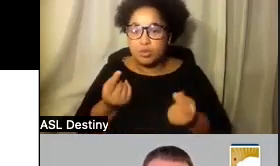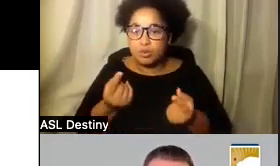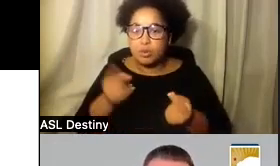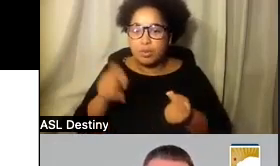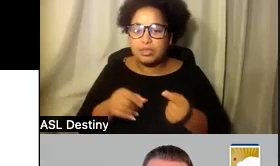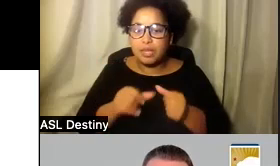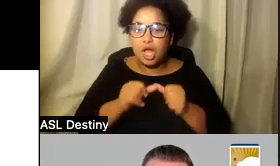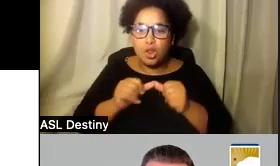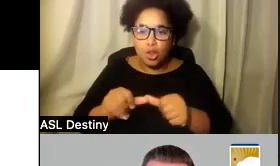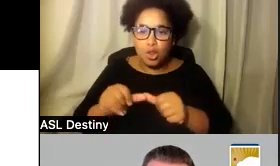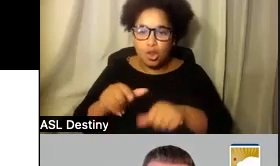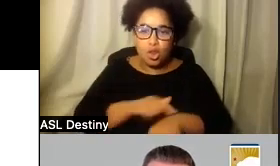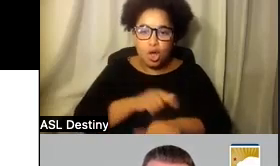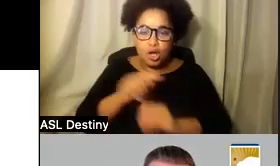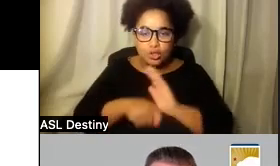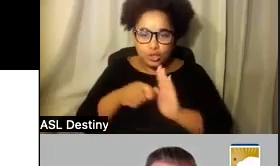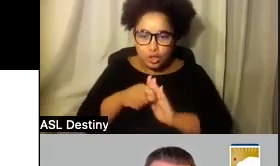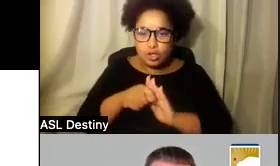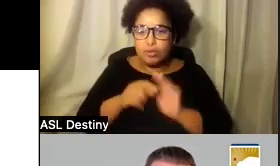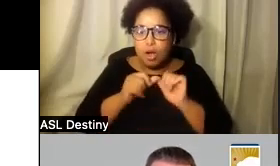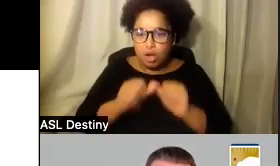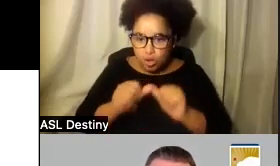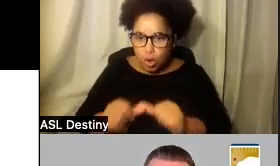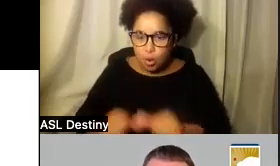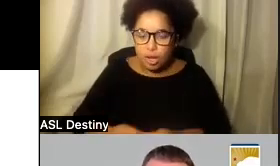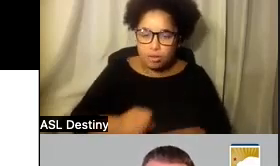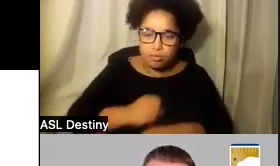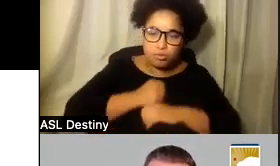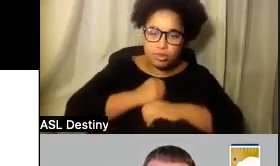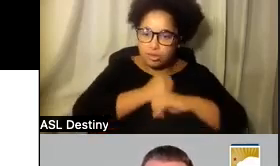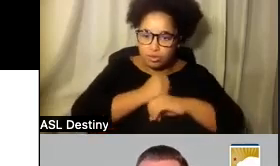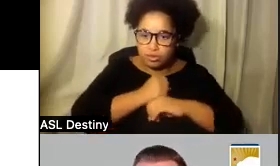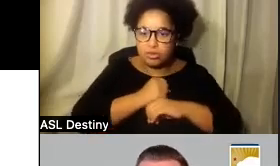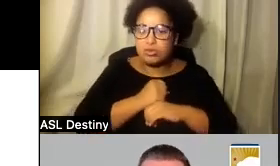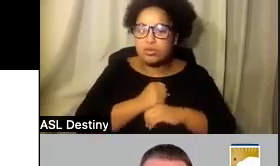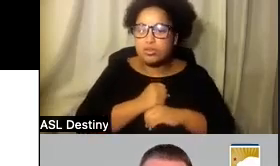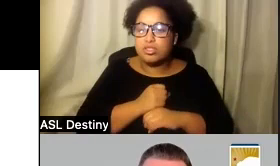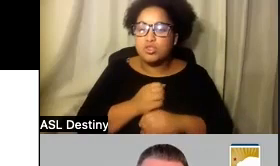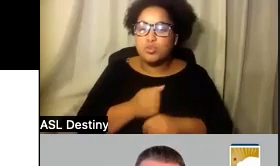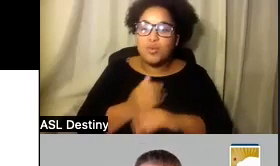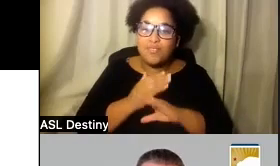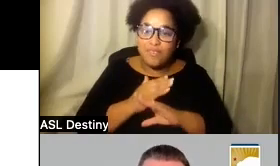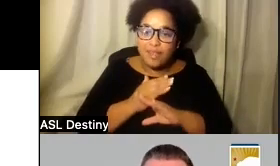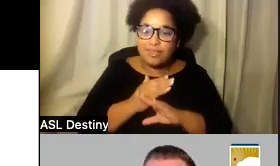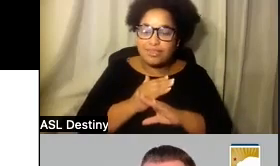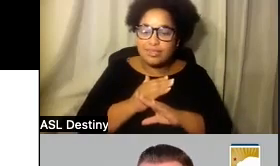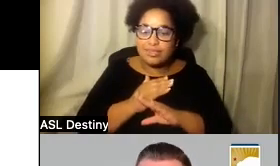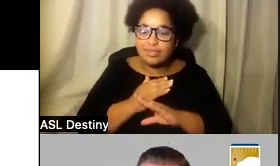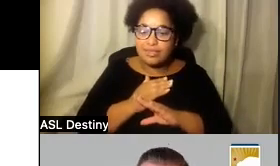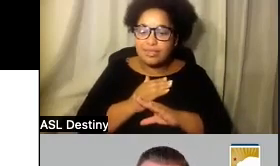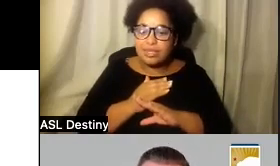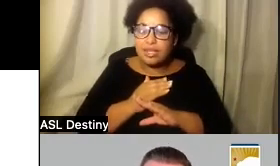be a long-term resiliency effort in order to prevent the next disaster from